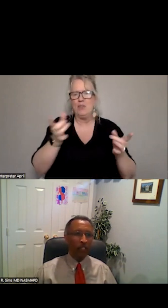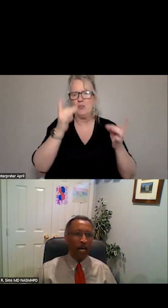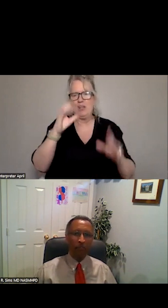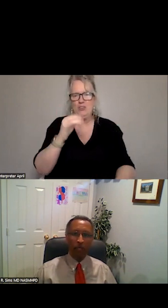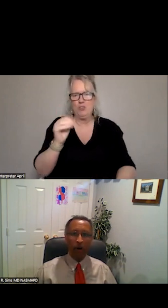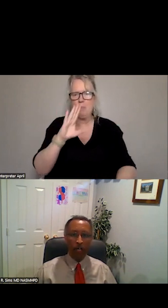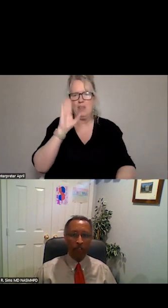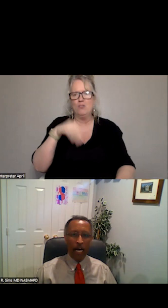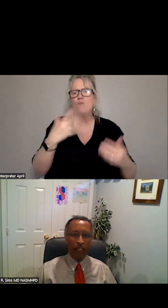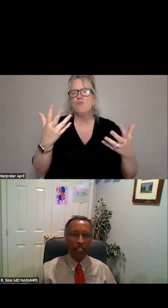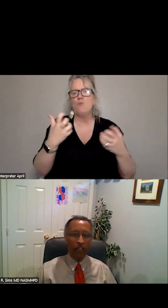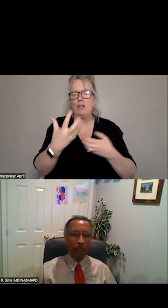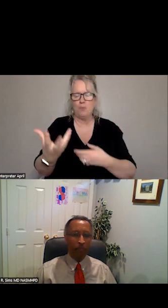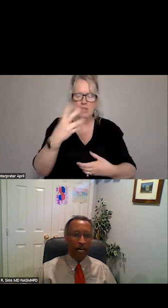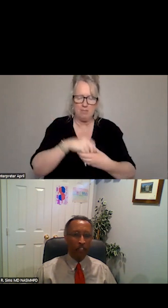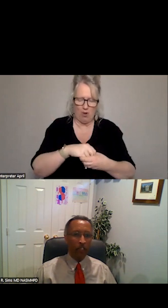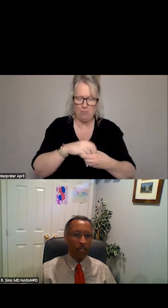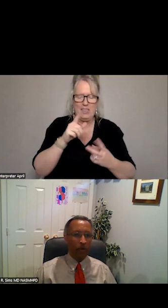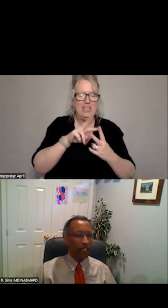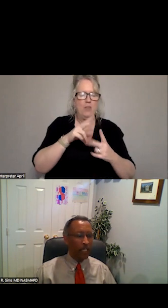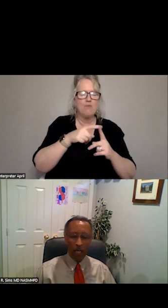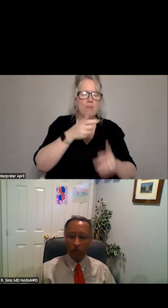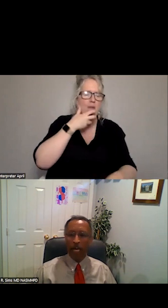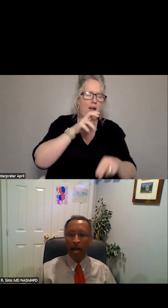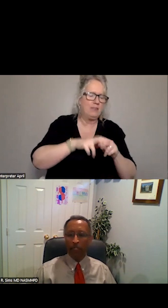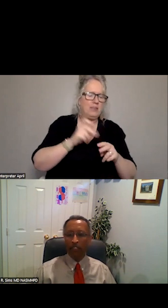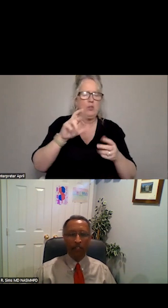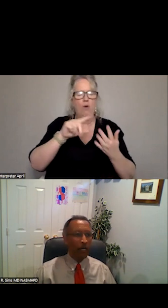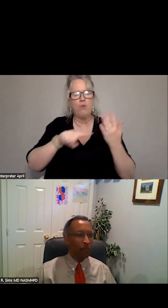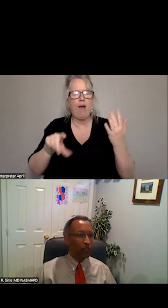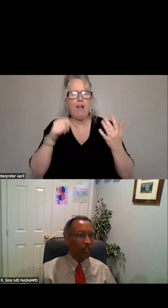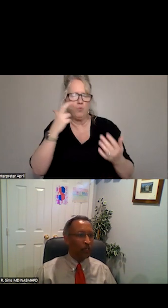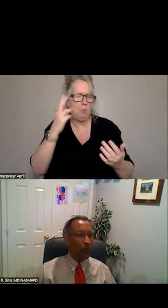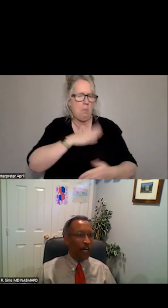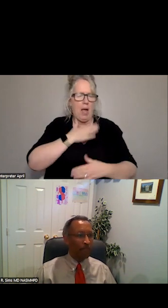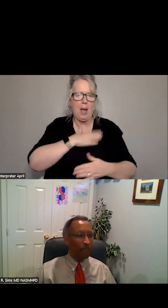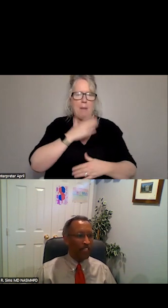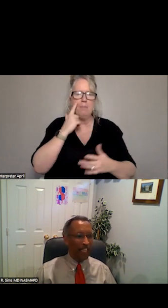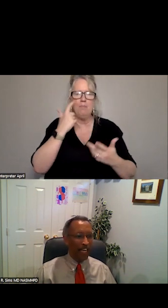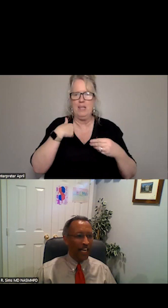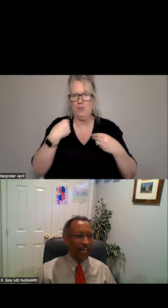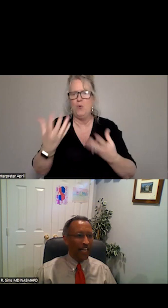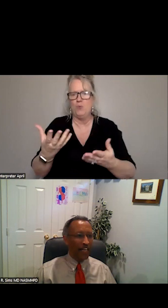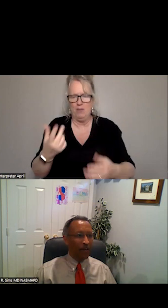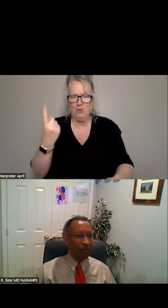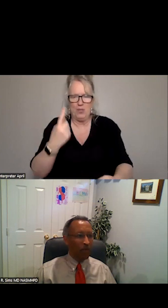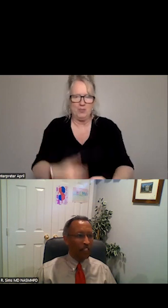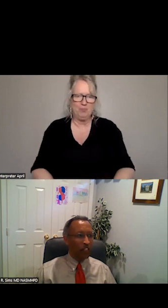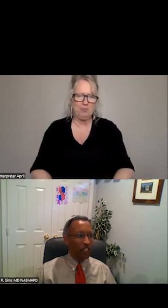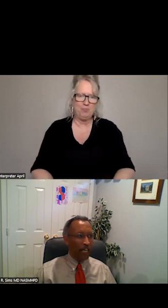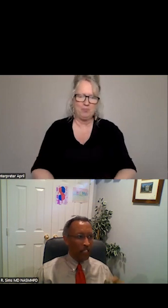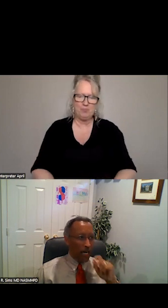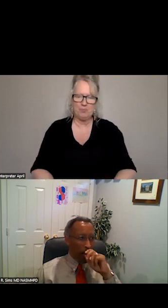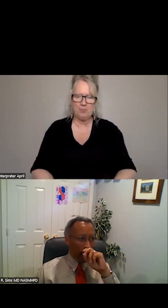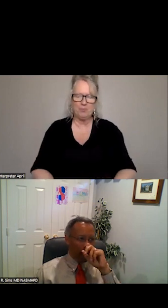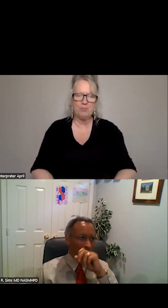that you would like to be a part of that, either from hot seat or otherwise, and we'll be happy to push one your way. Moving to